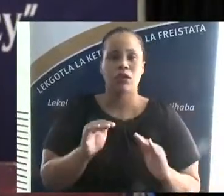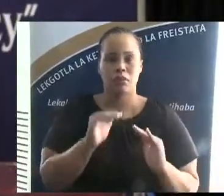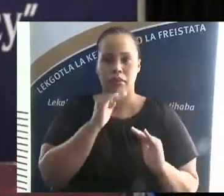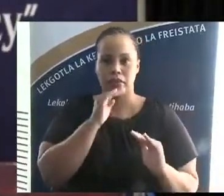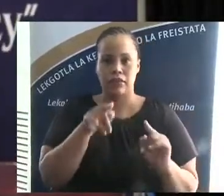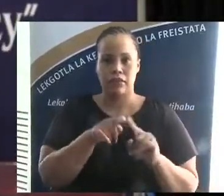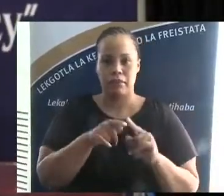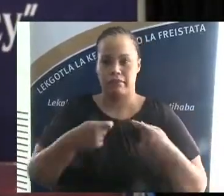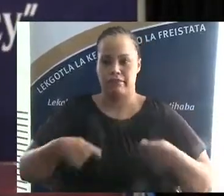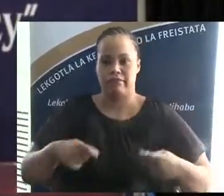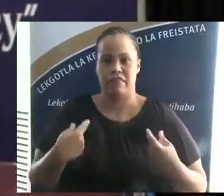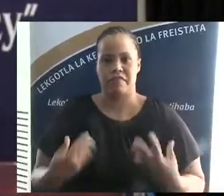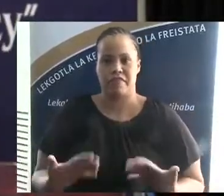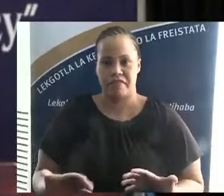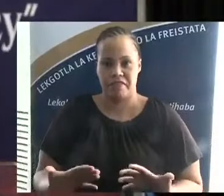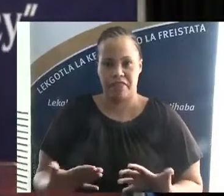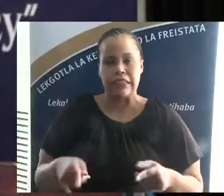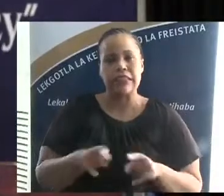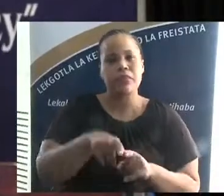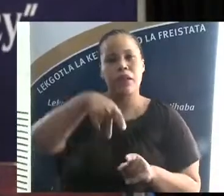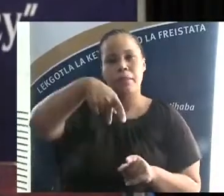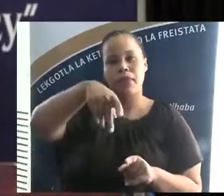as stipulated in the PFMA.